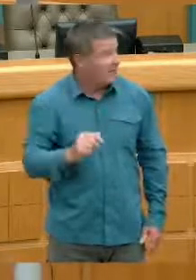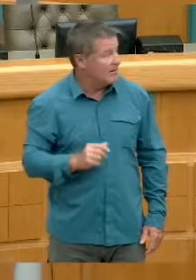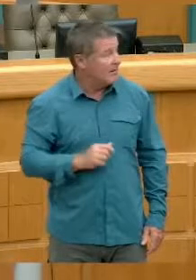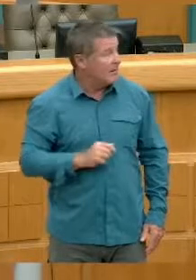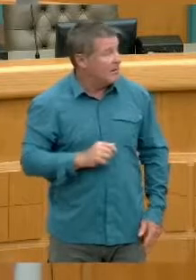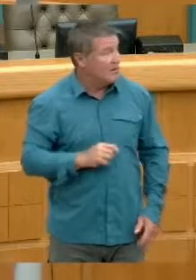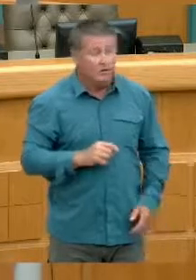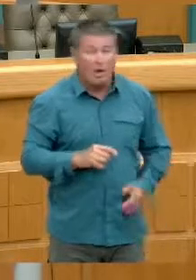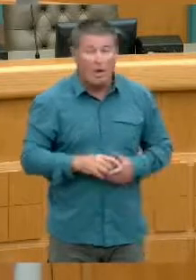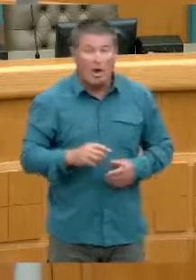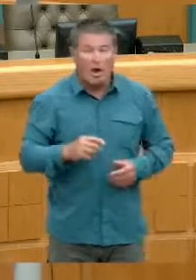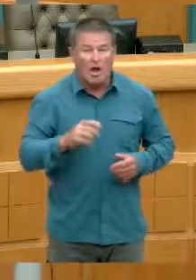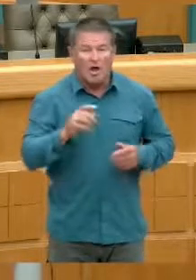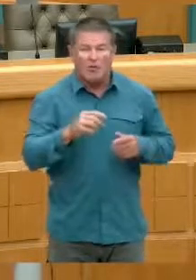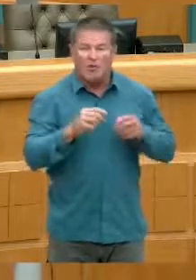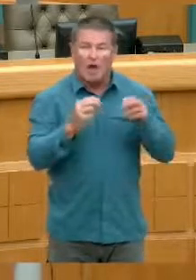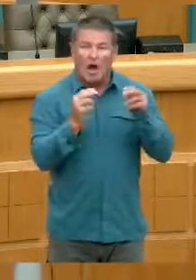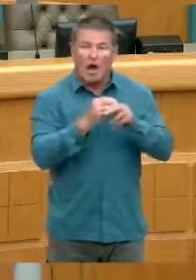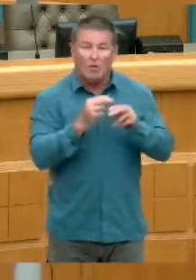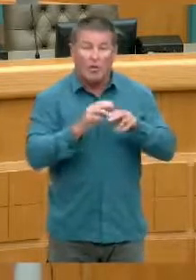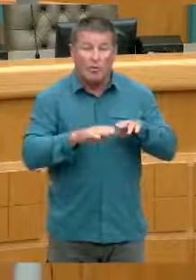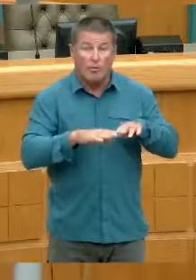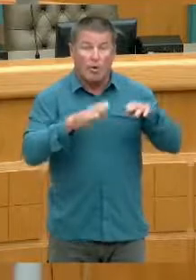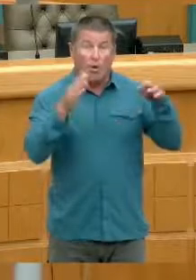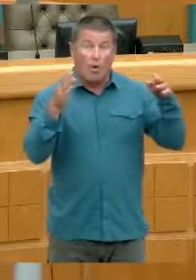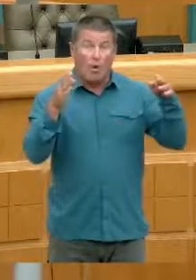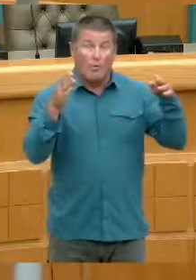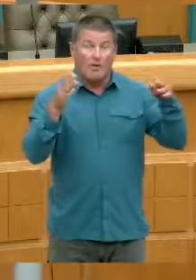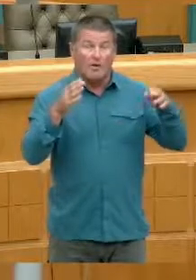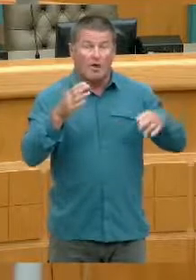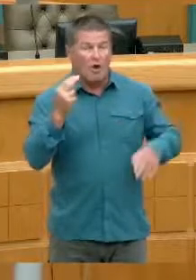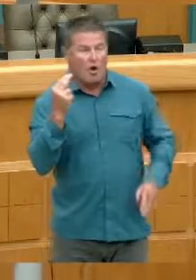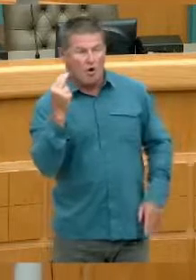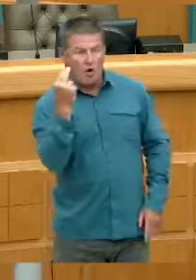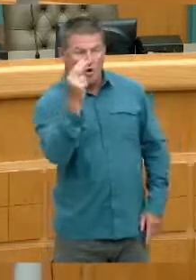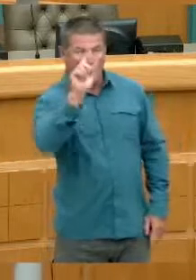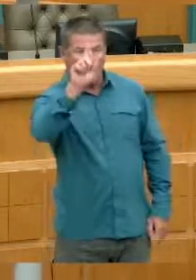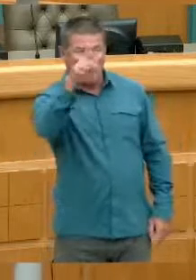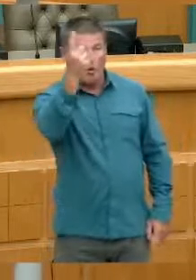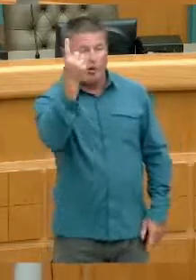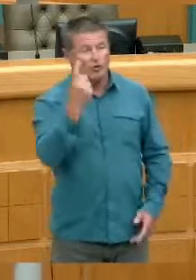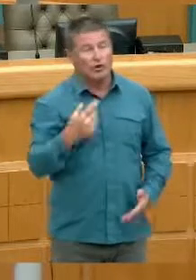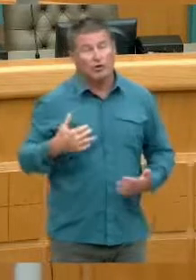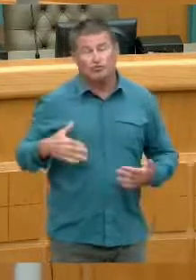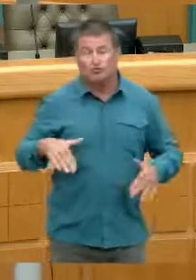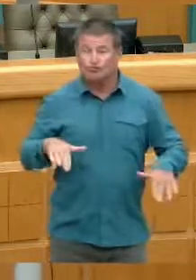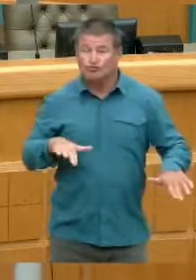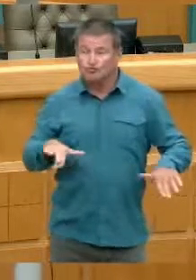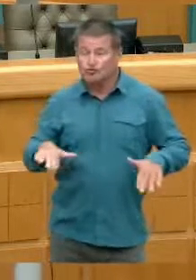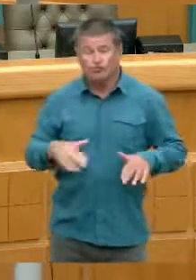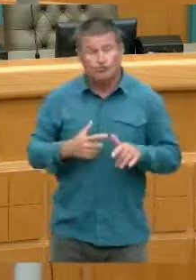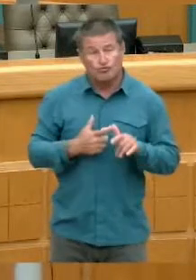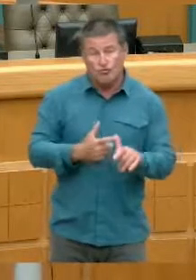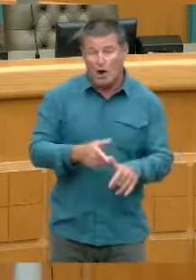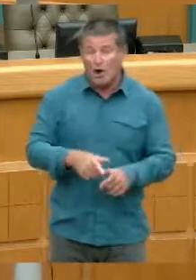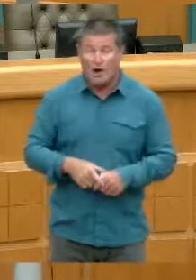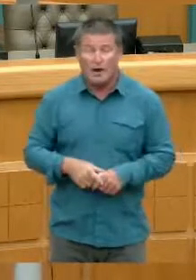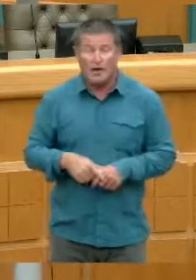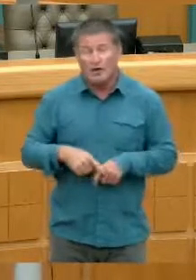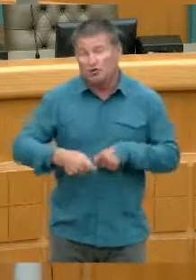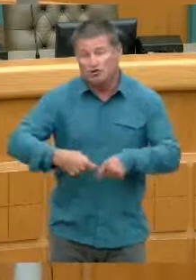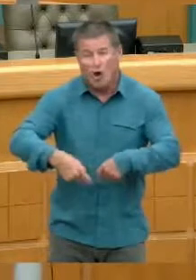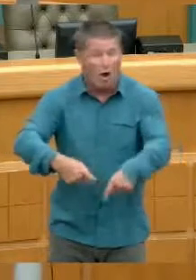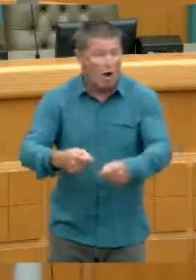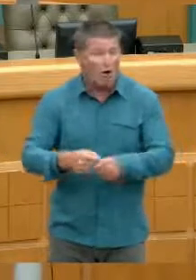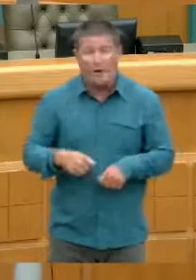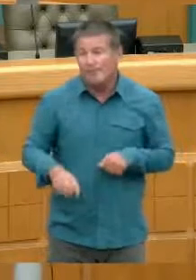on northbound direction only, allowing for a big promenade for people to enjoy that beautiful bay, walk, run, jog,